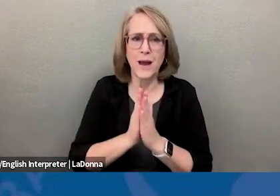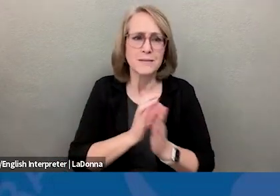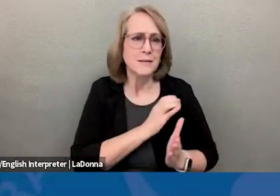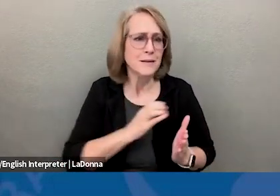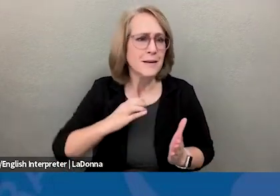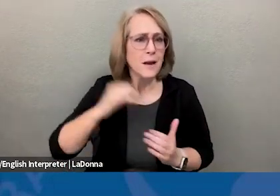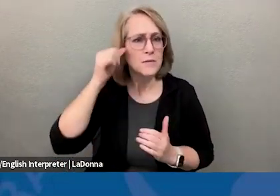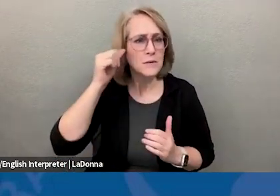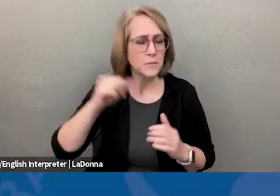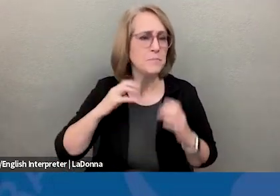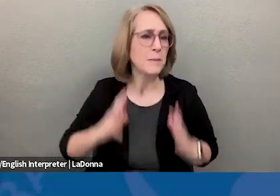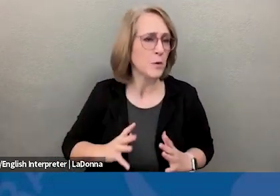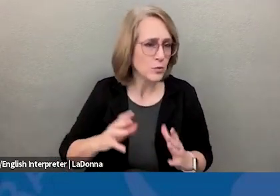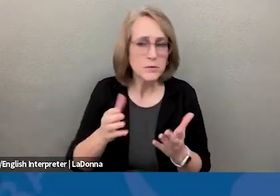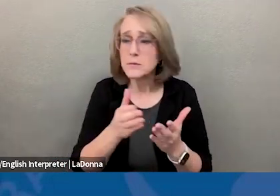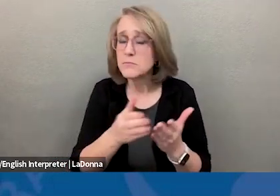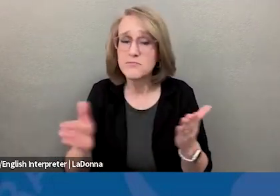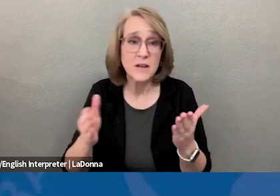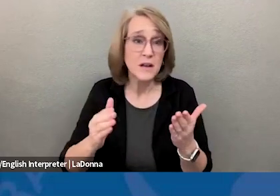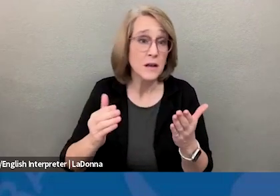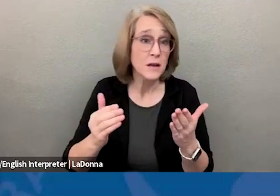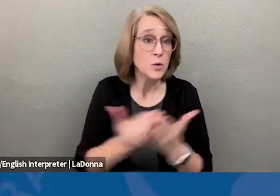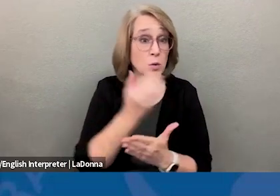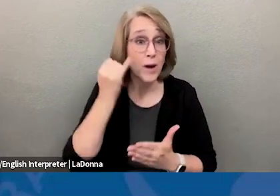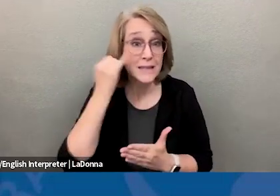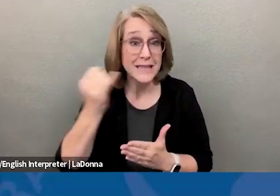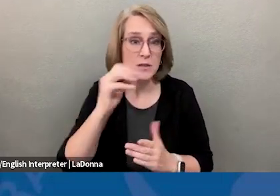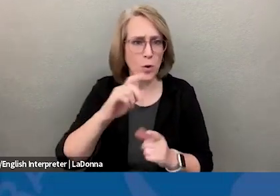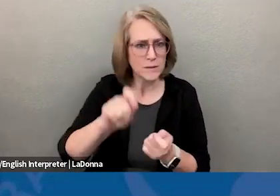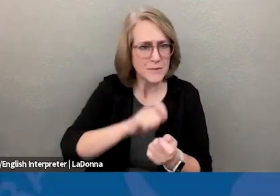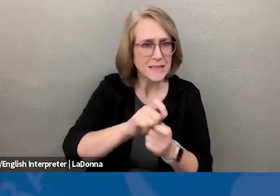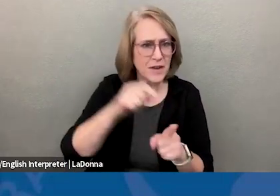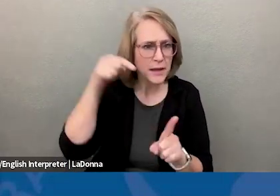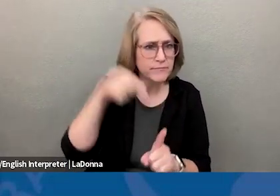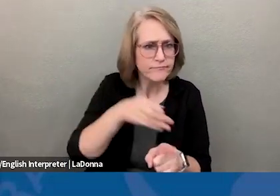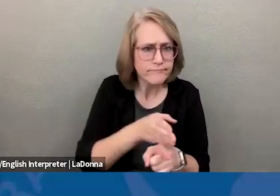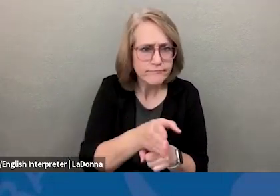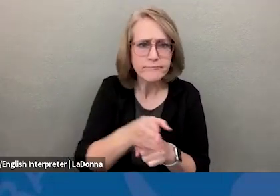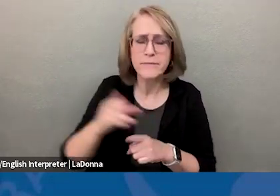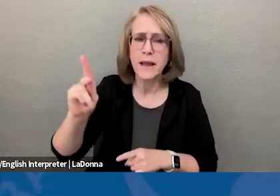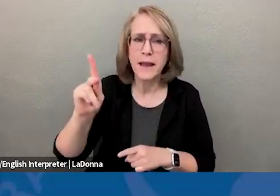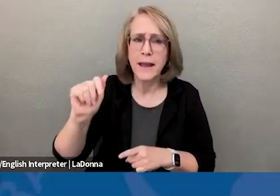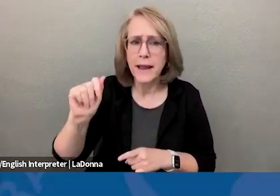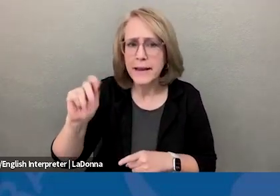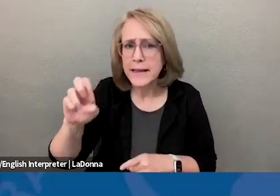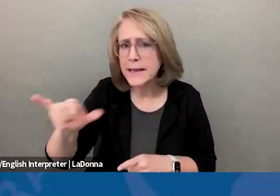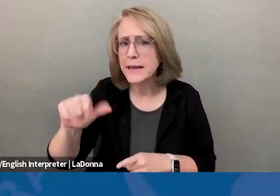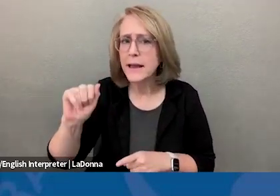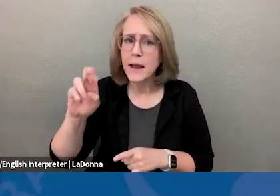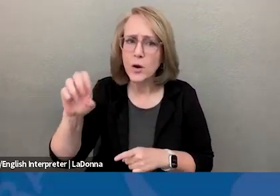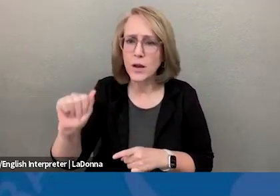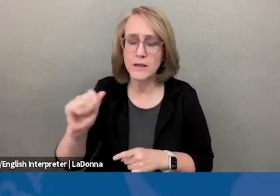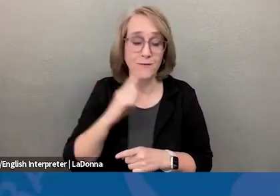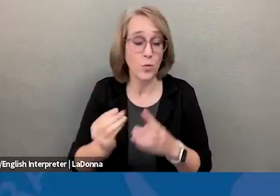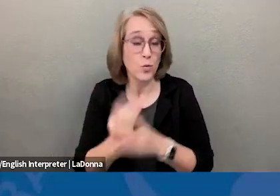key areas where the strategy needs to go with respect to new actions or outcomes. And I think